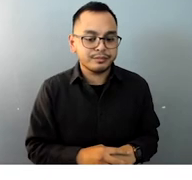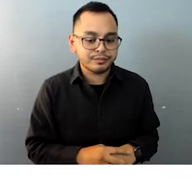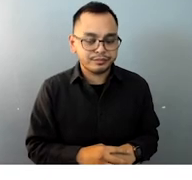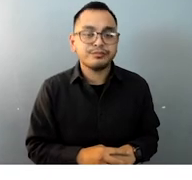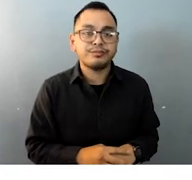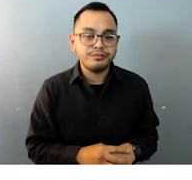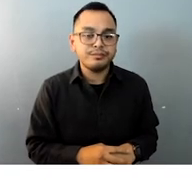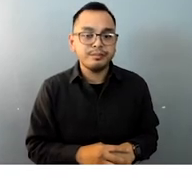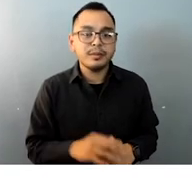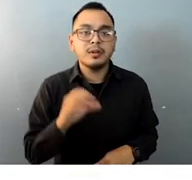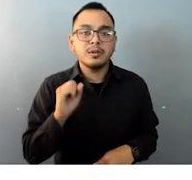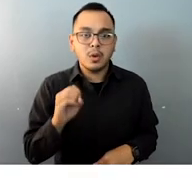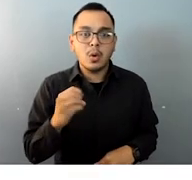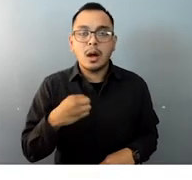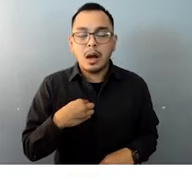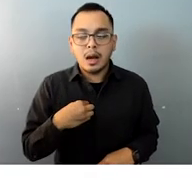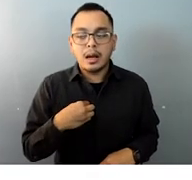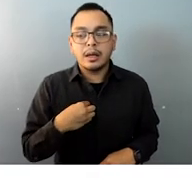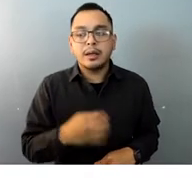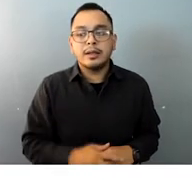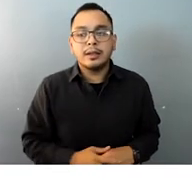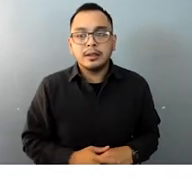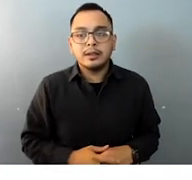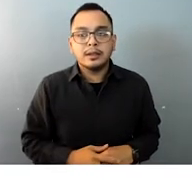And so